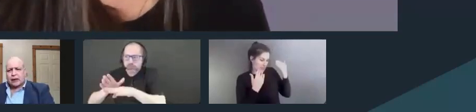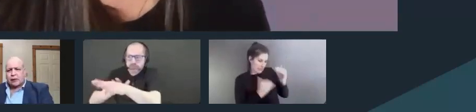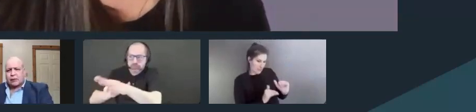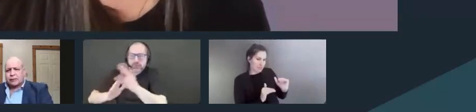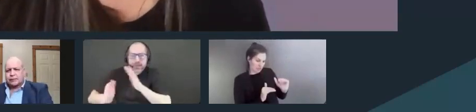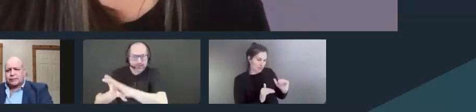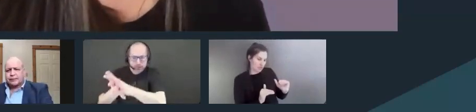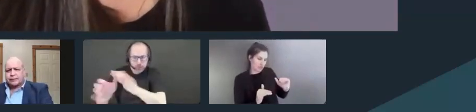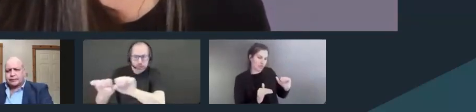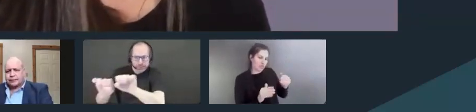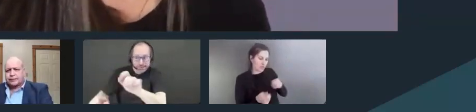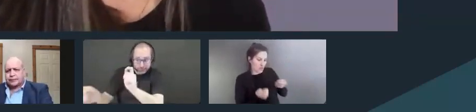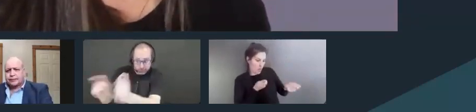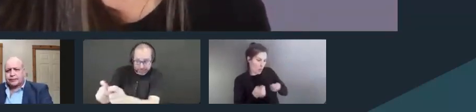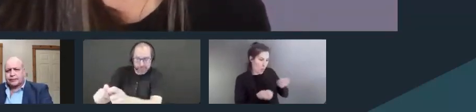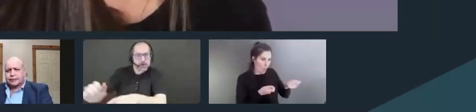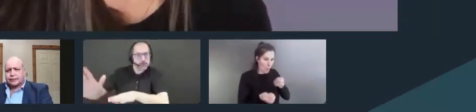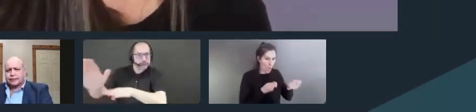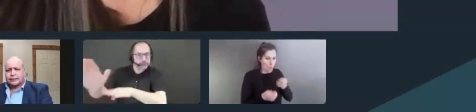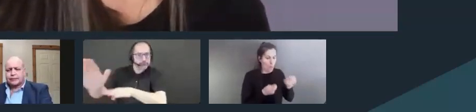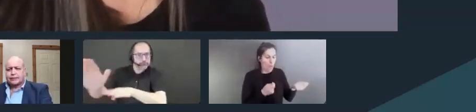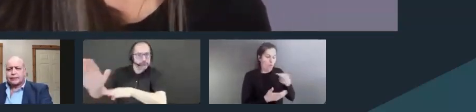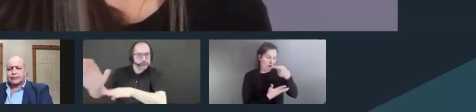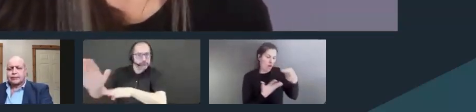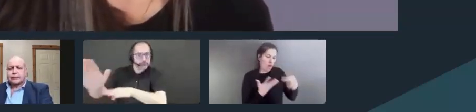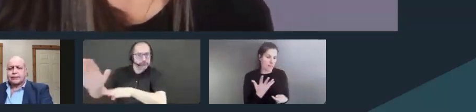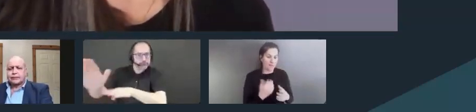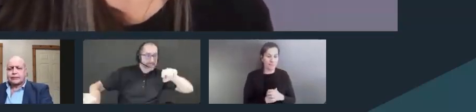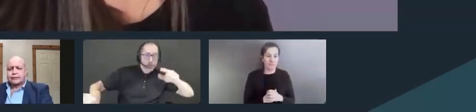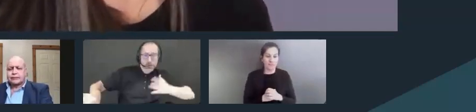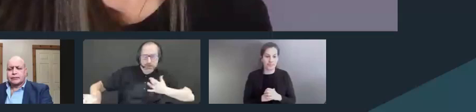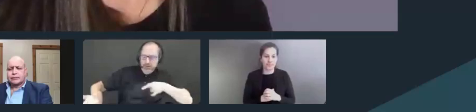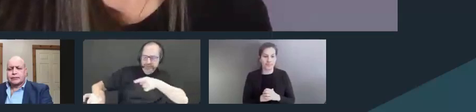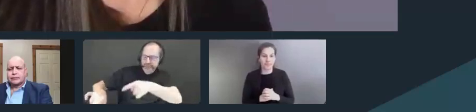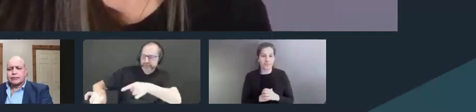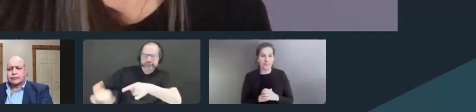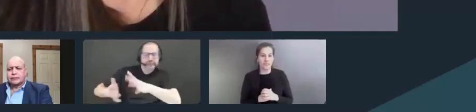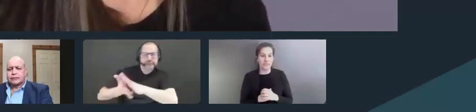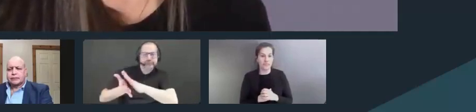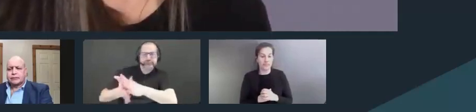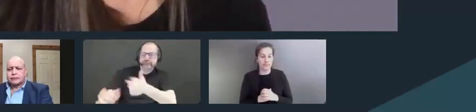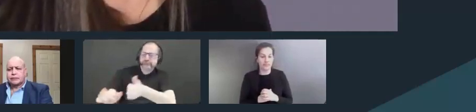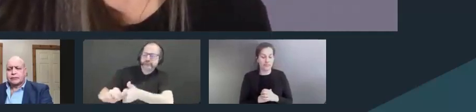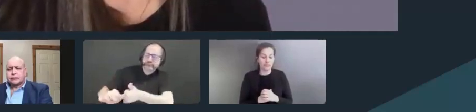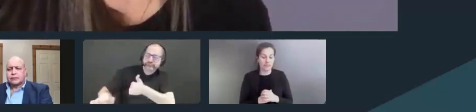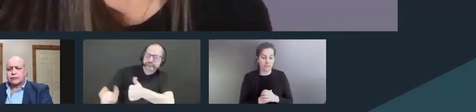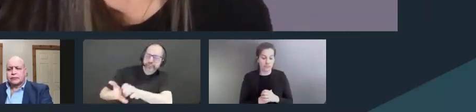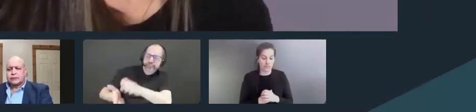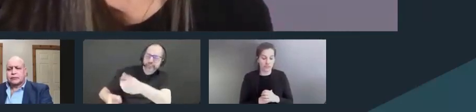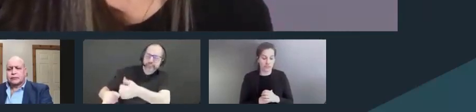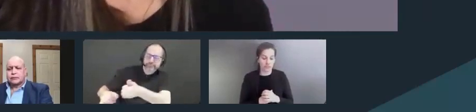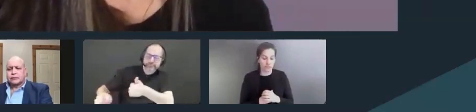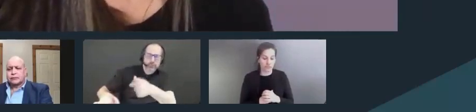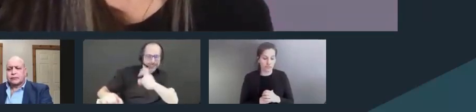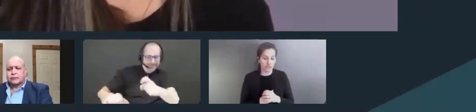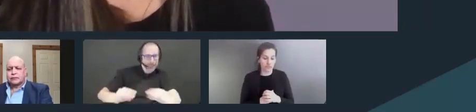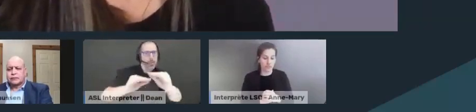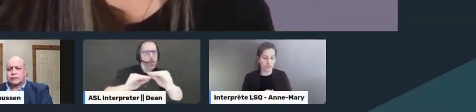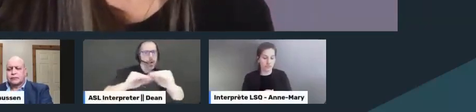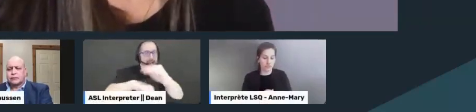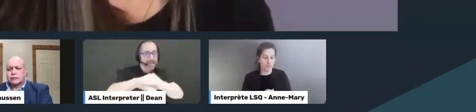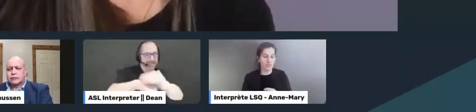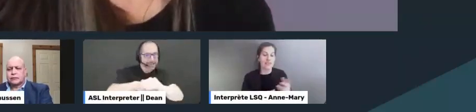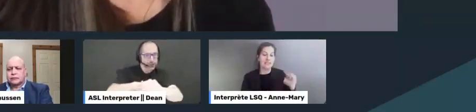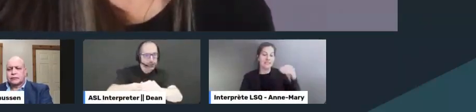who feel that the lack of academic achievement is language-based and that more instruction in English is needed.